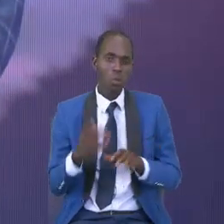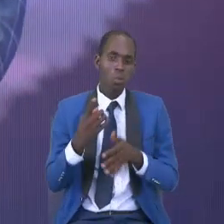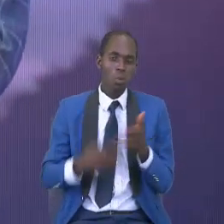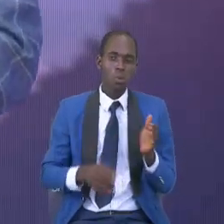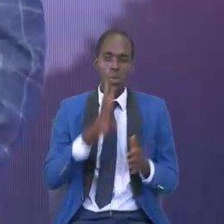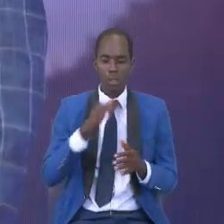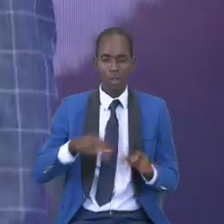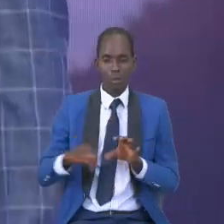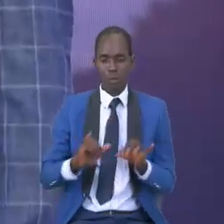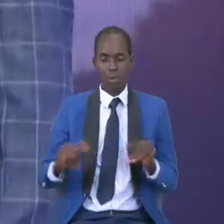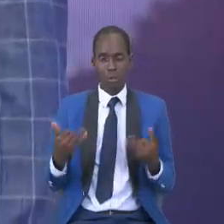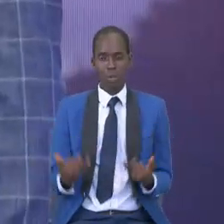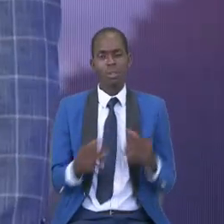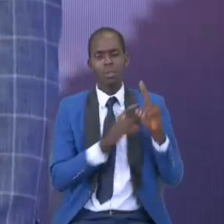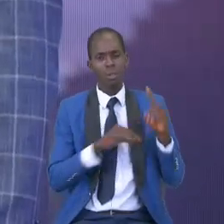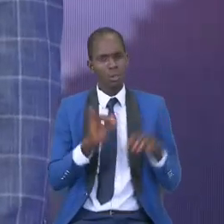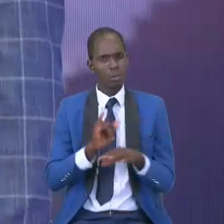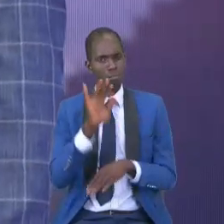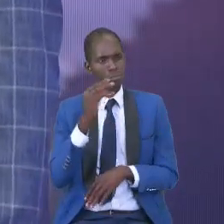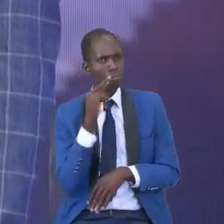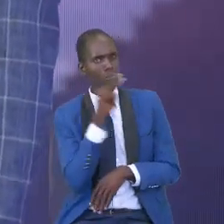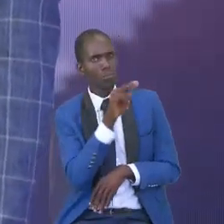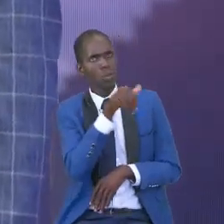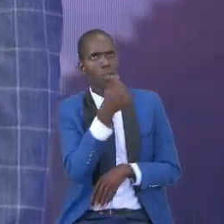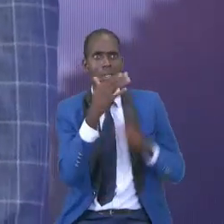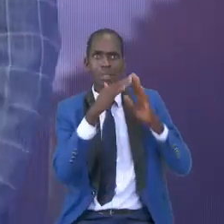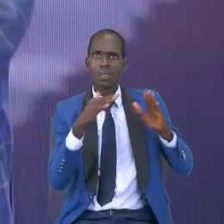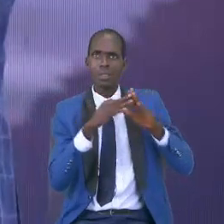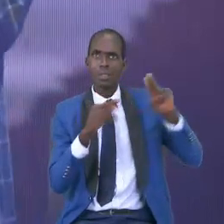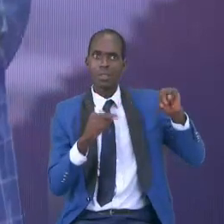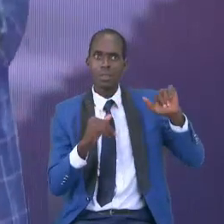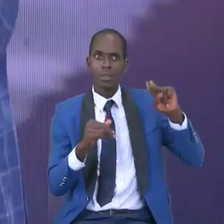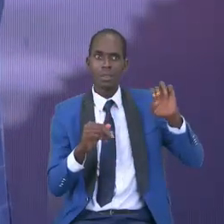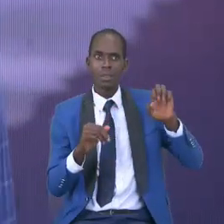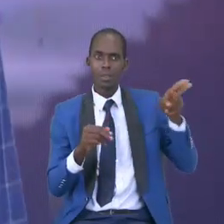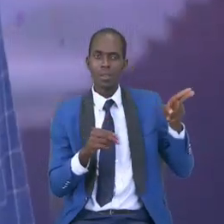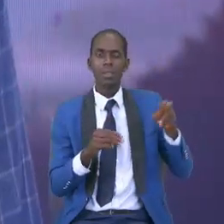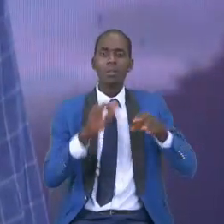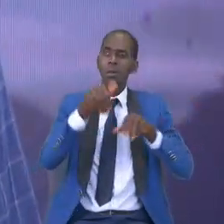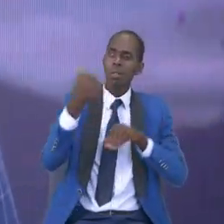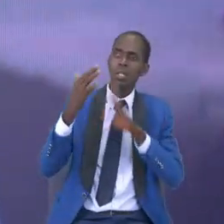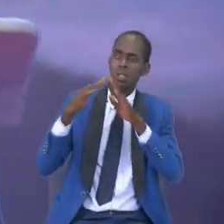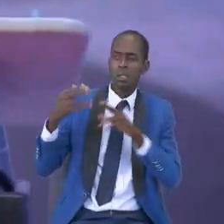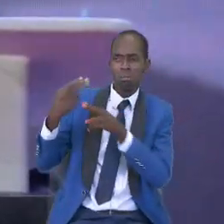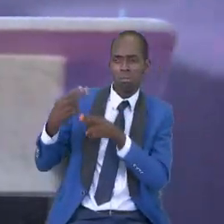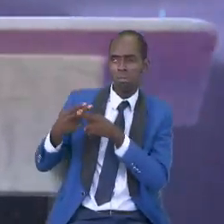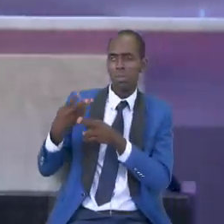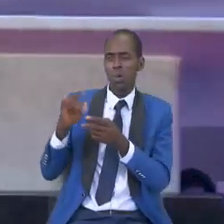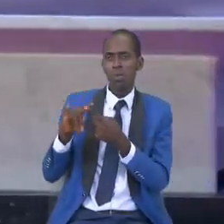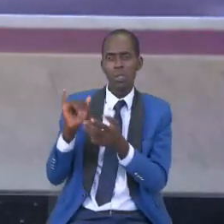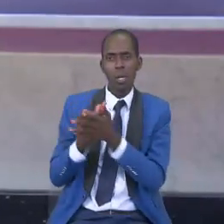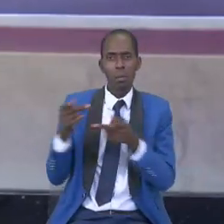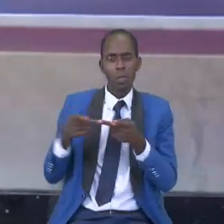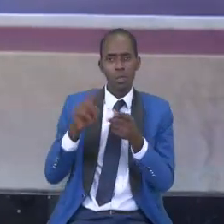And the Lord is saying, look at that city, Nineveh. Look at that city. Might mention the name of that city to you. In